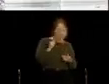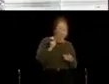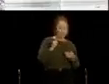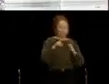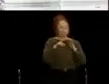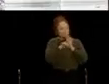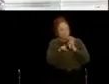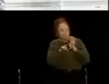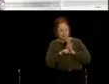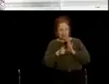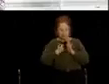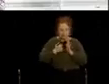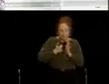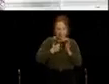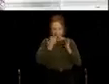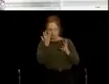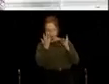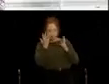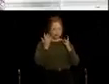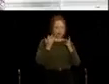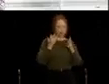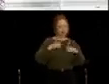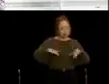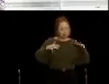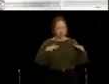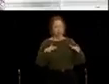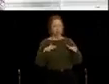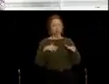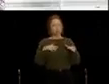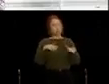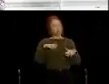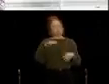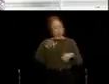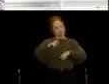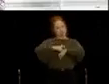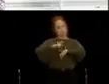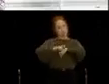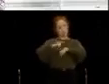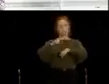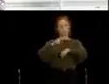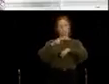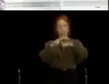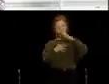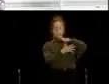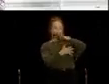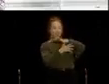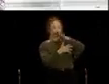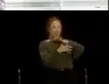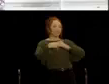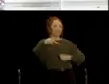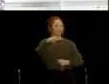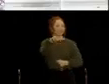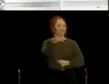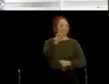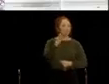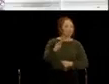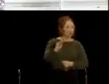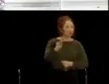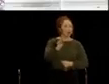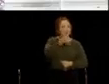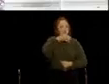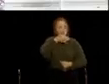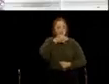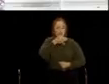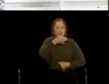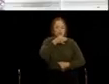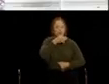time that it became my senior year and prom was around the corner and everybody was being asked these big prom proposals, and